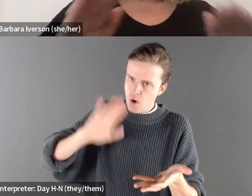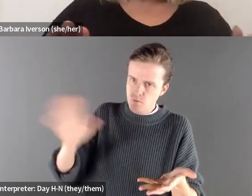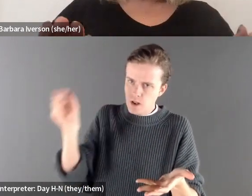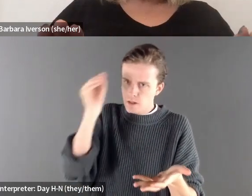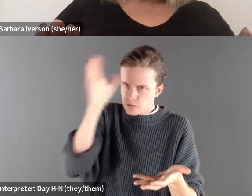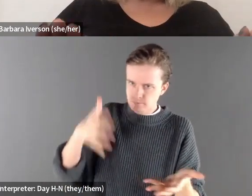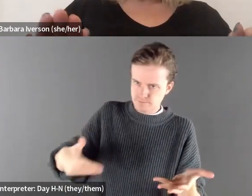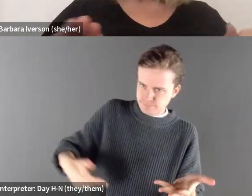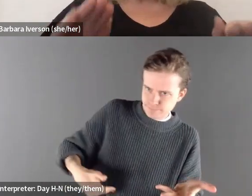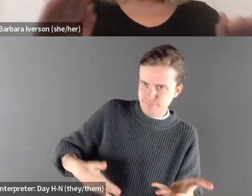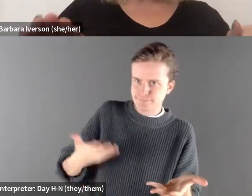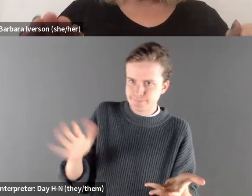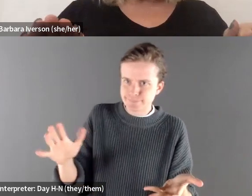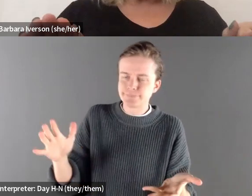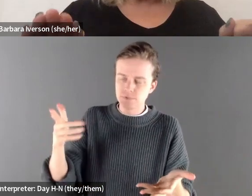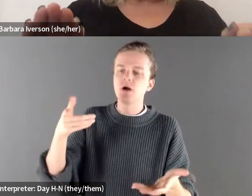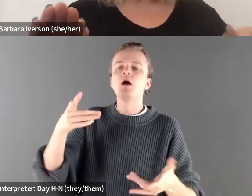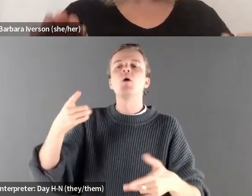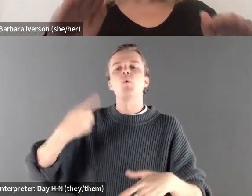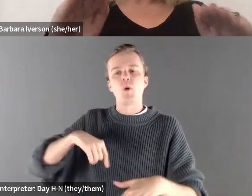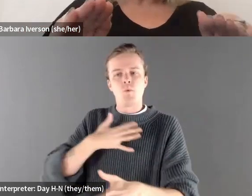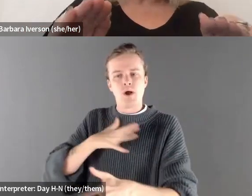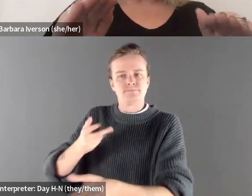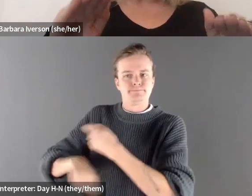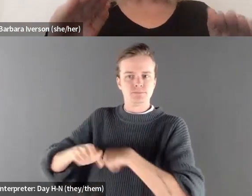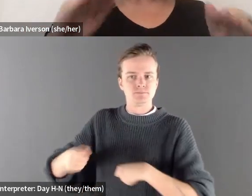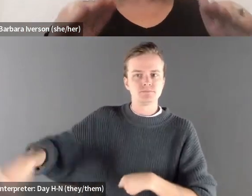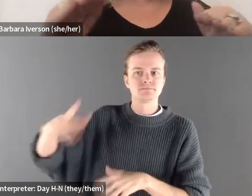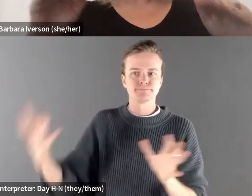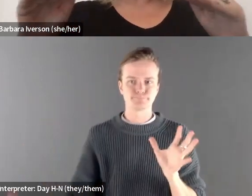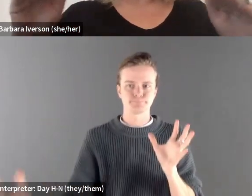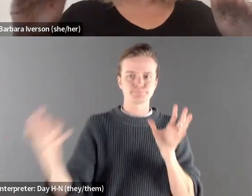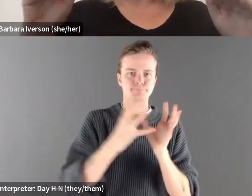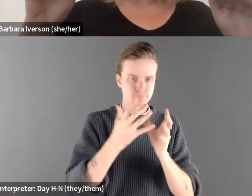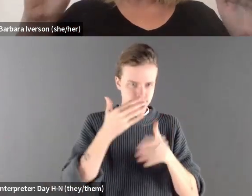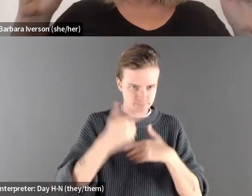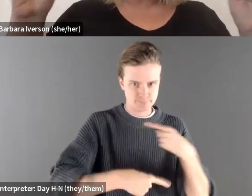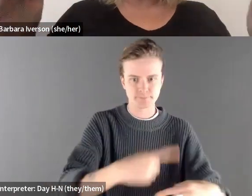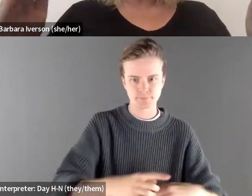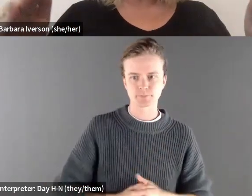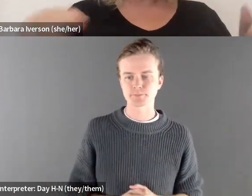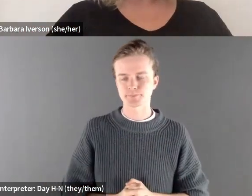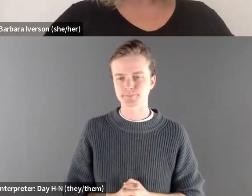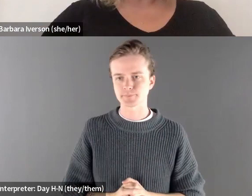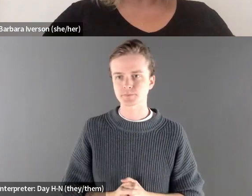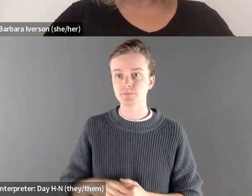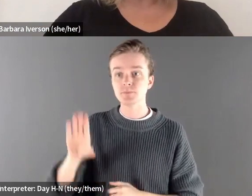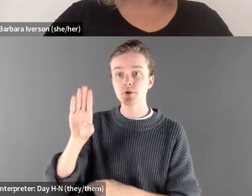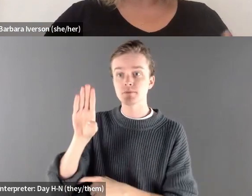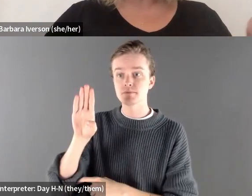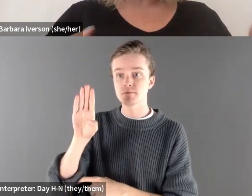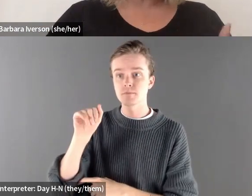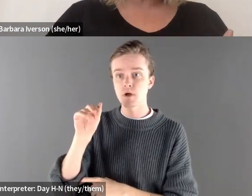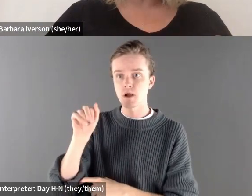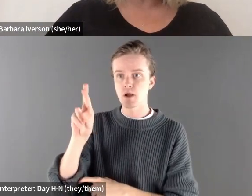I'm going to have to stop this wonderful conversation here only so that we can, because we're getting toward the end of our time,